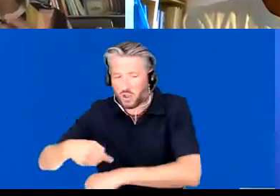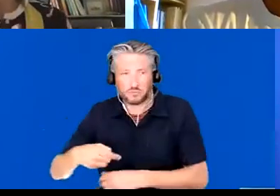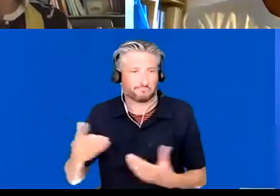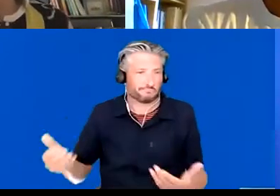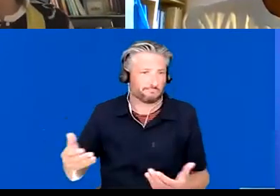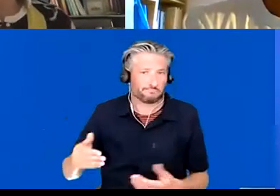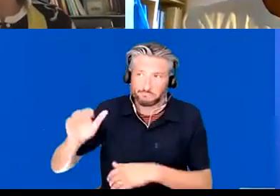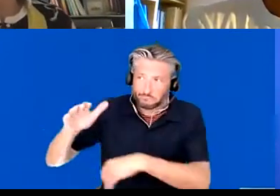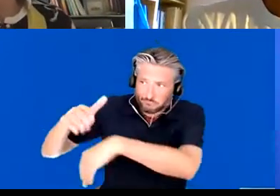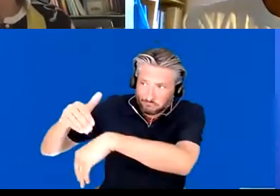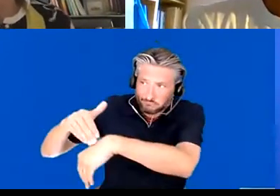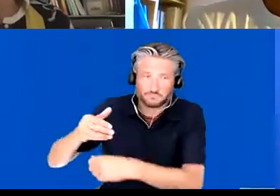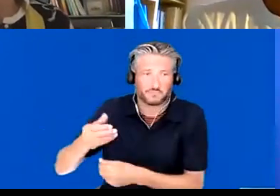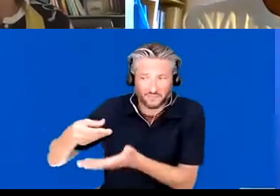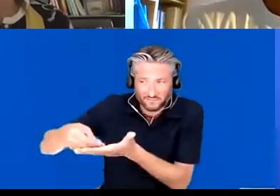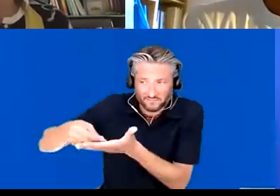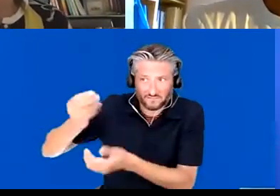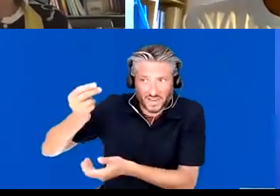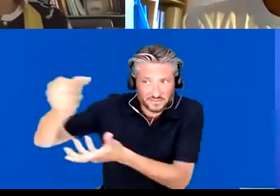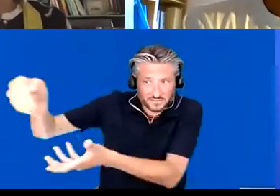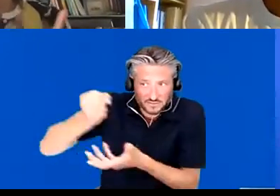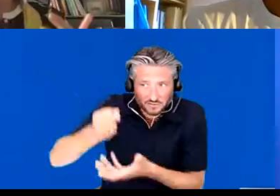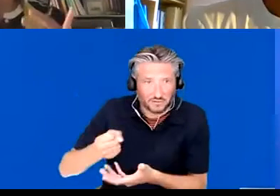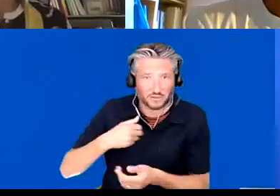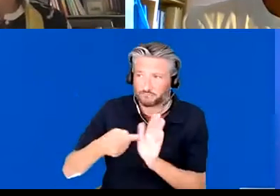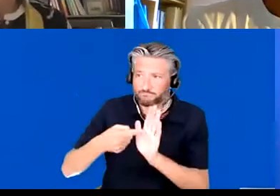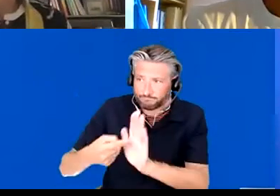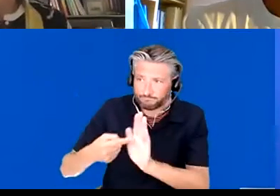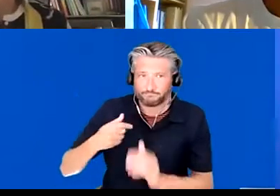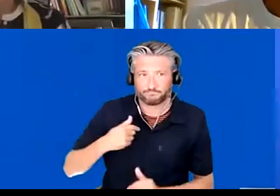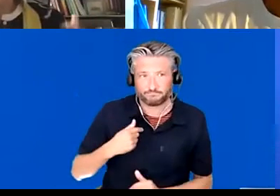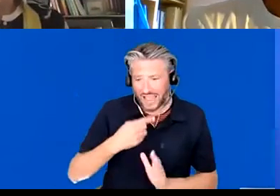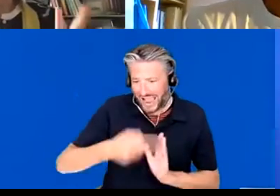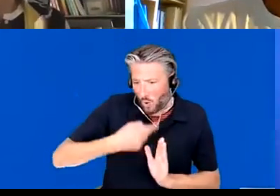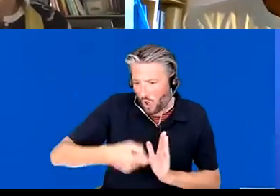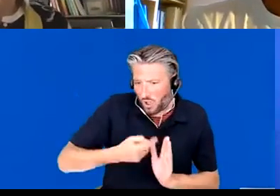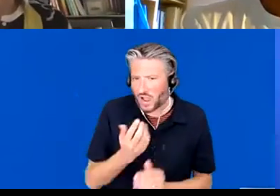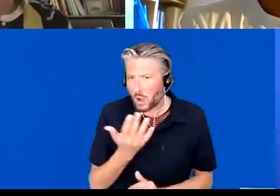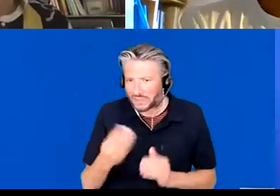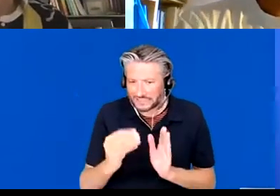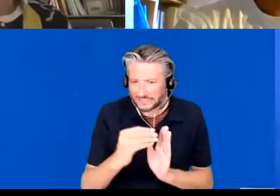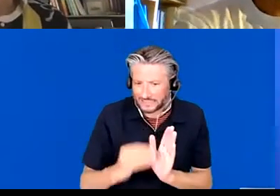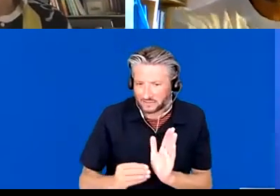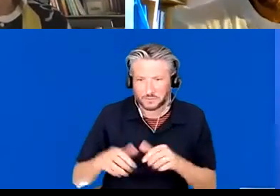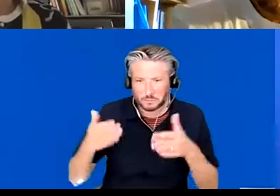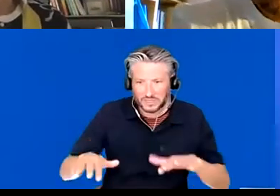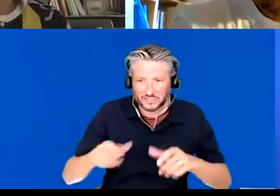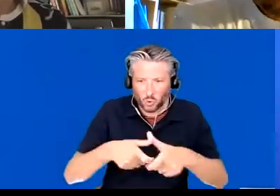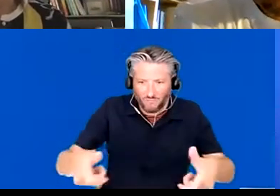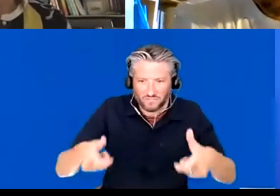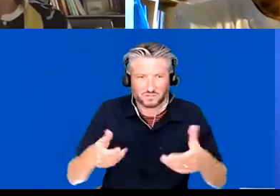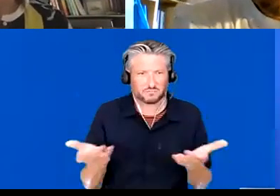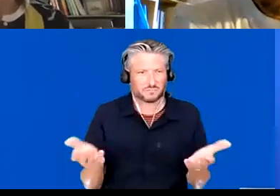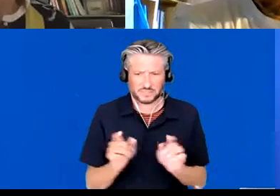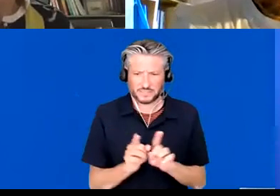to work with them to figure out, you know, how, if we are going to organize one, how can we you know, be supported.